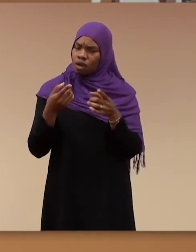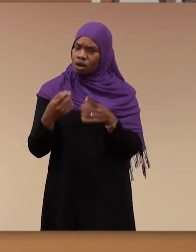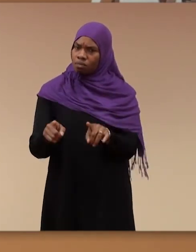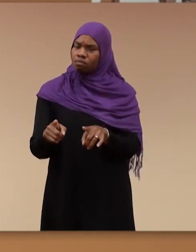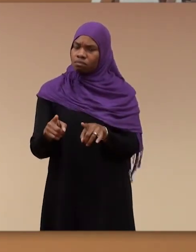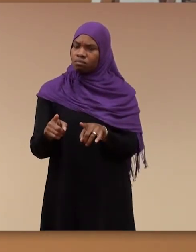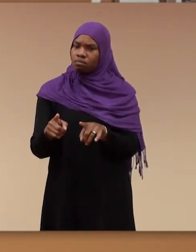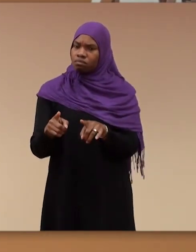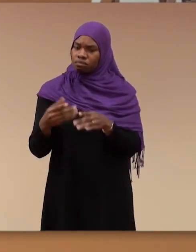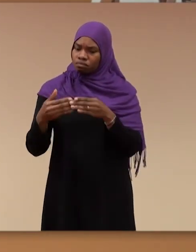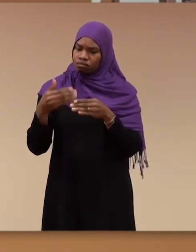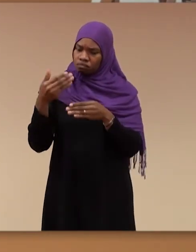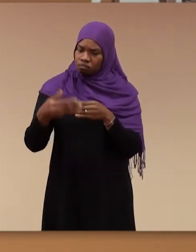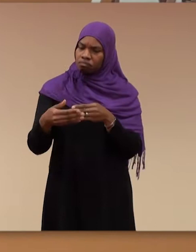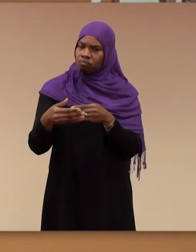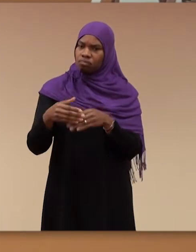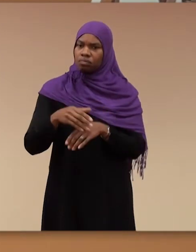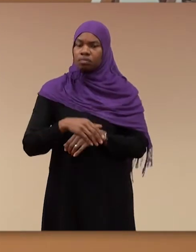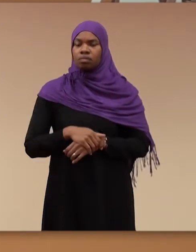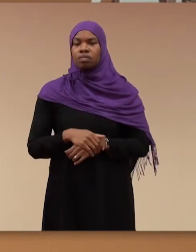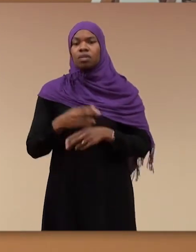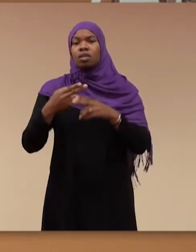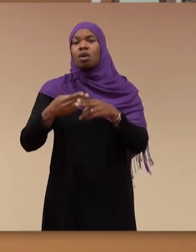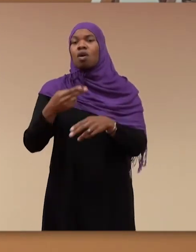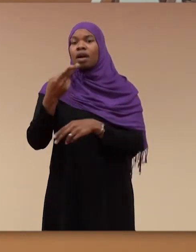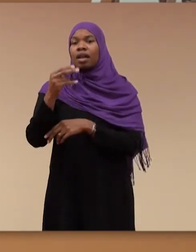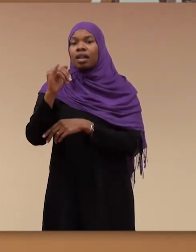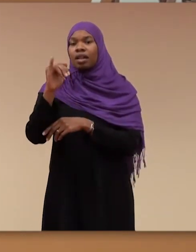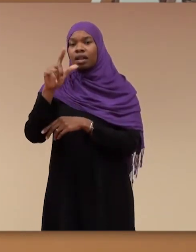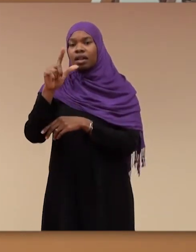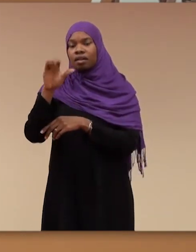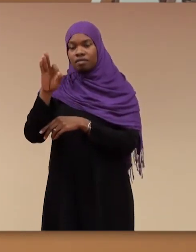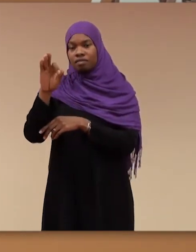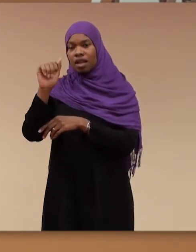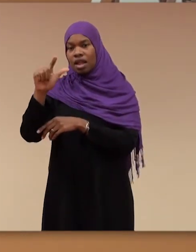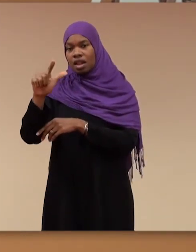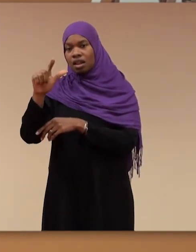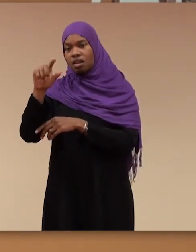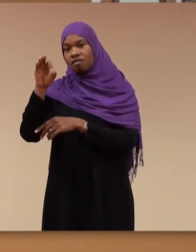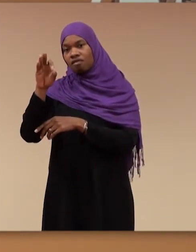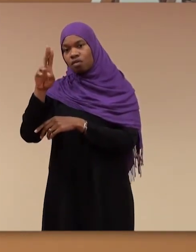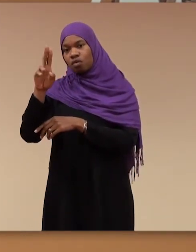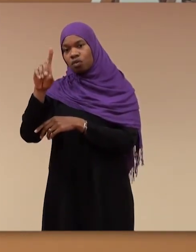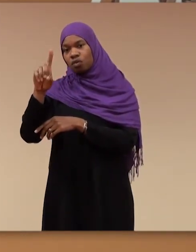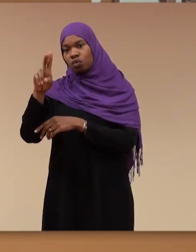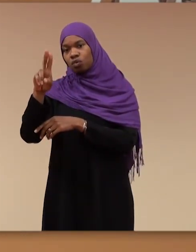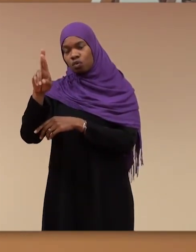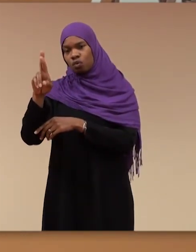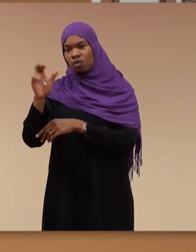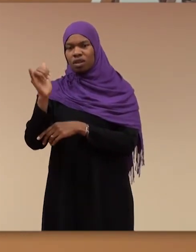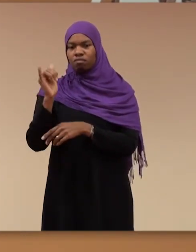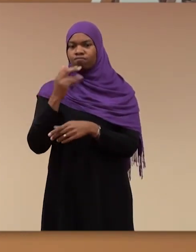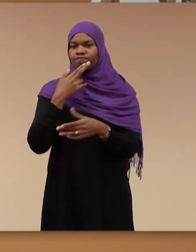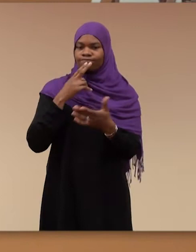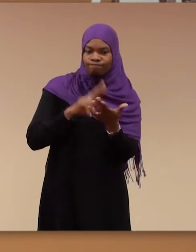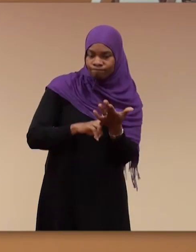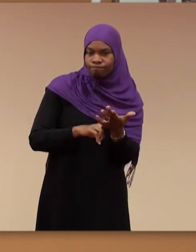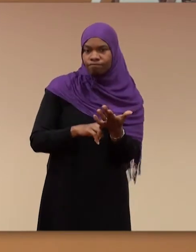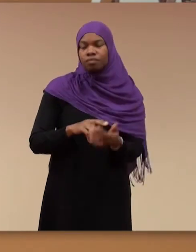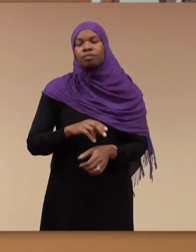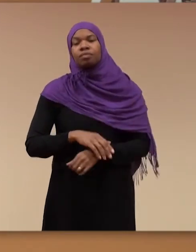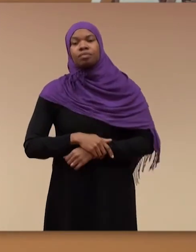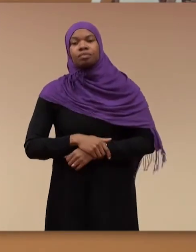it Hilf al-Fudul. It's a pact or the treaty of al-Fudul,